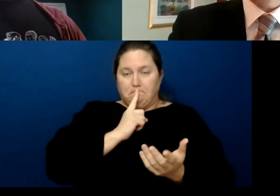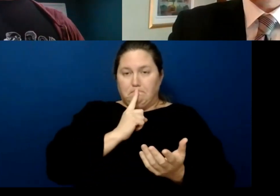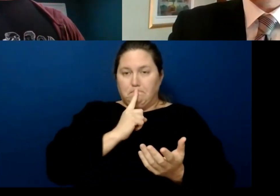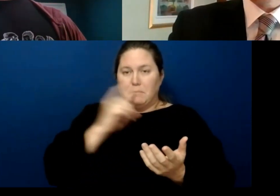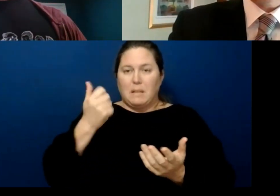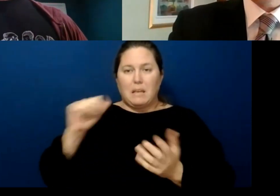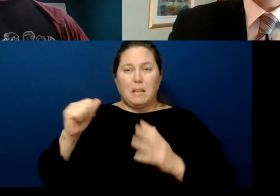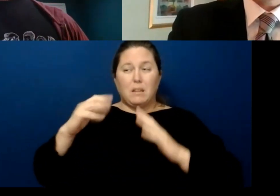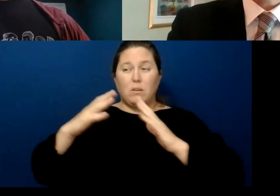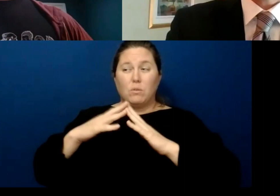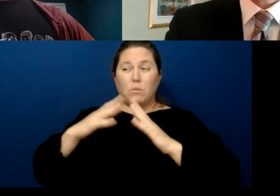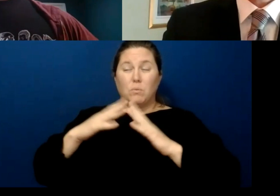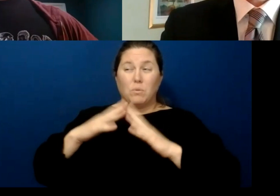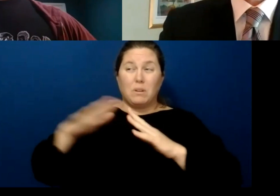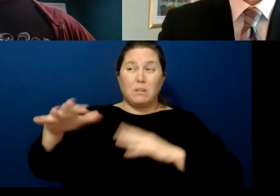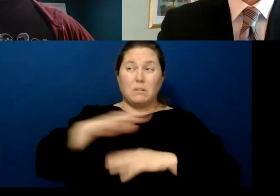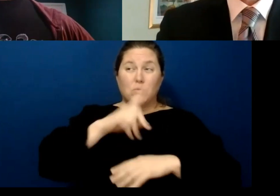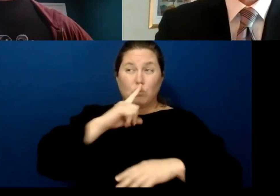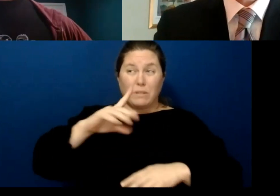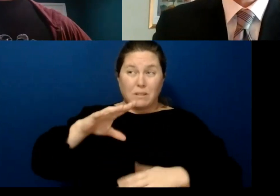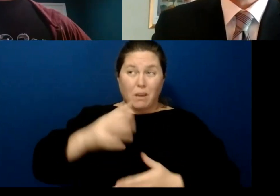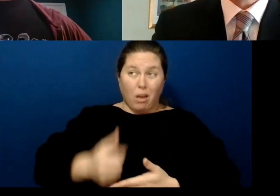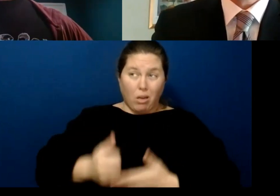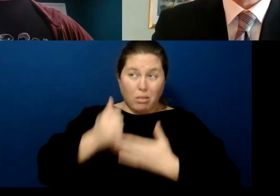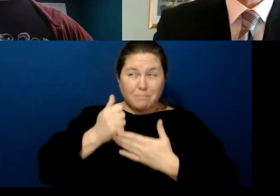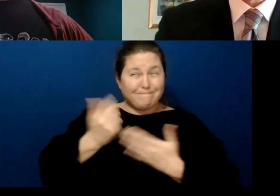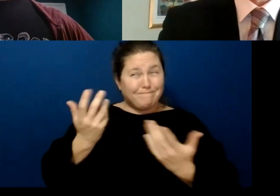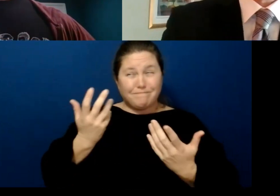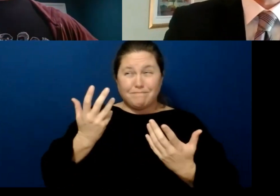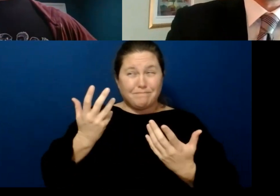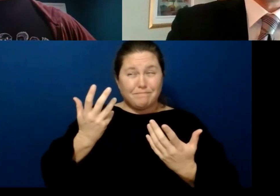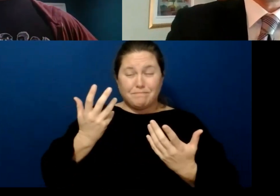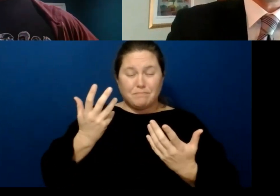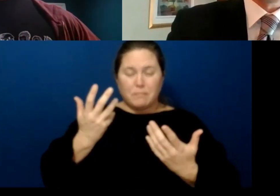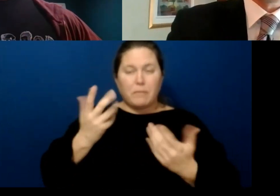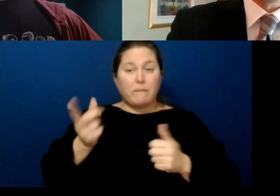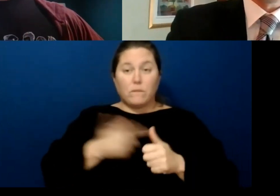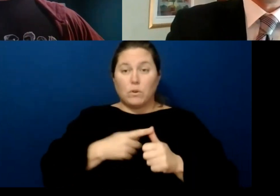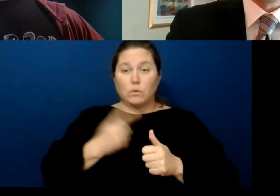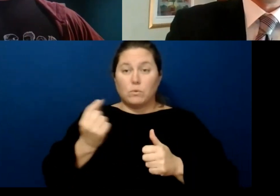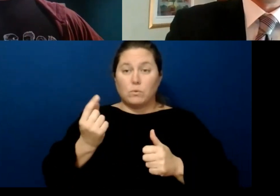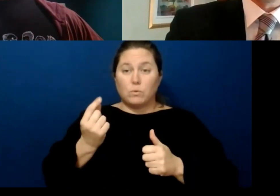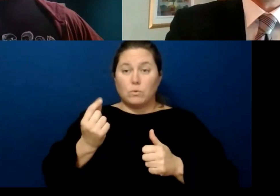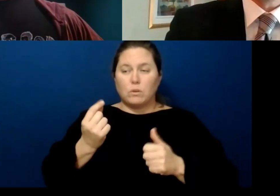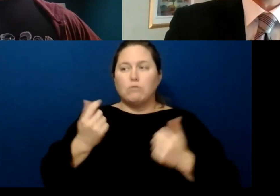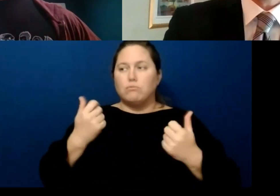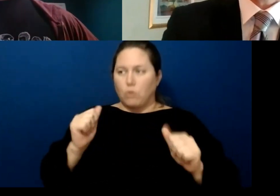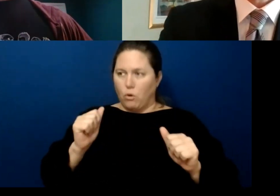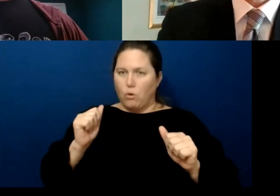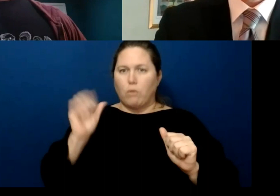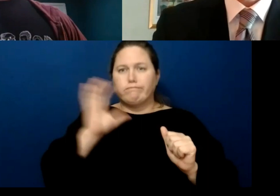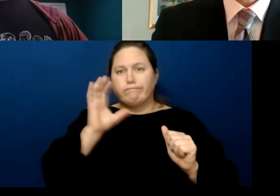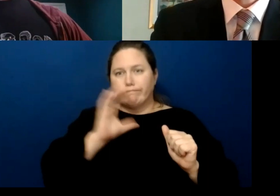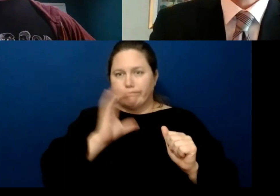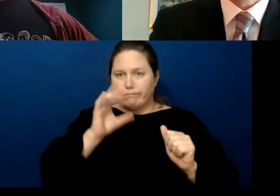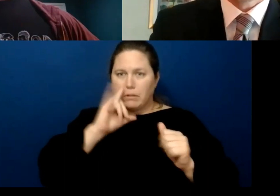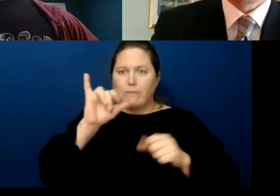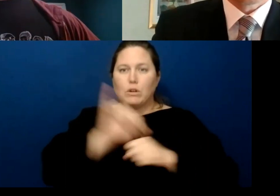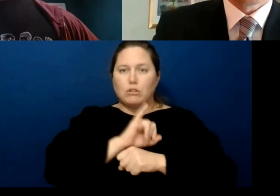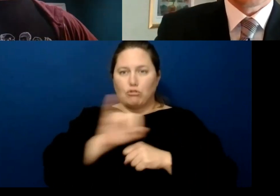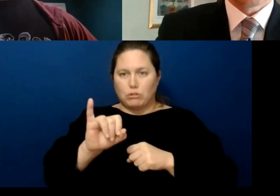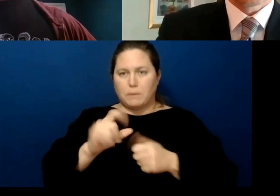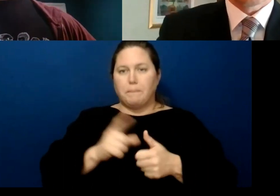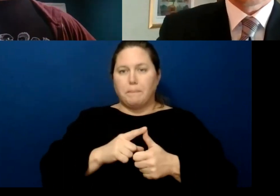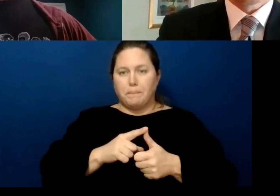super helpful from the start. I'd say the first thing would be to start looking for internships, and I'm sure you're going to do that. And the